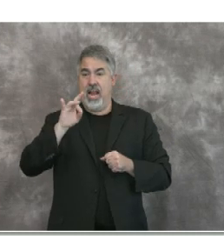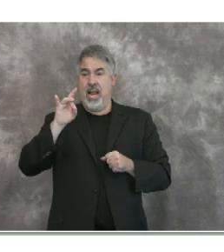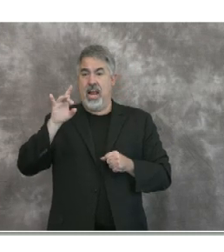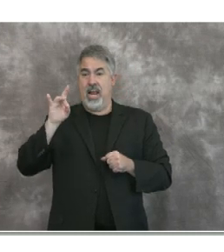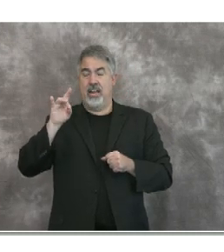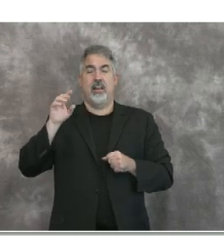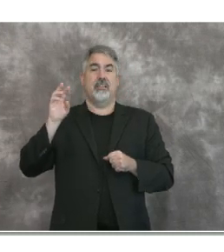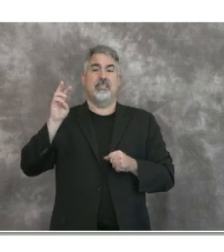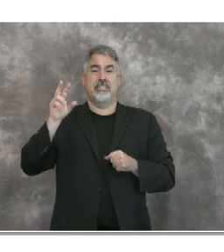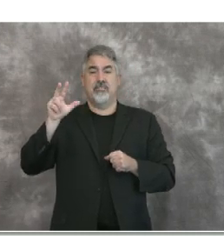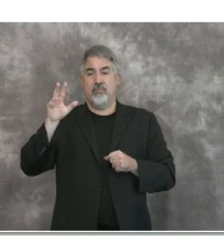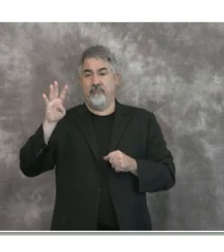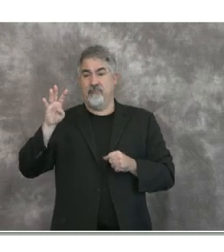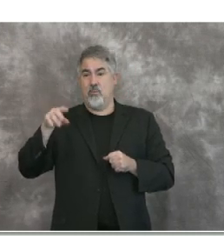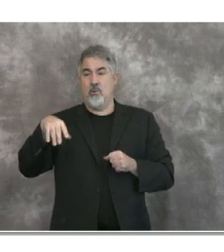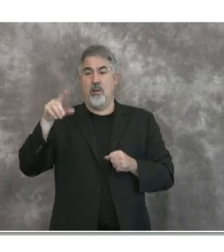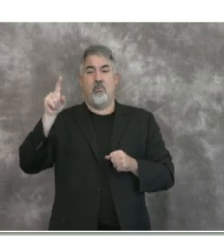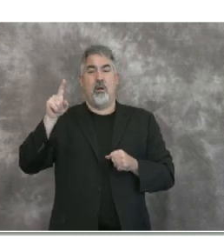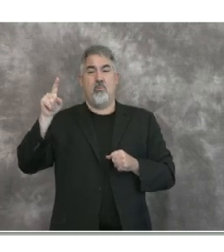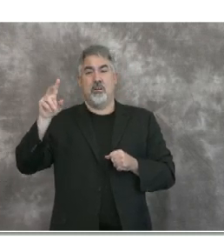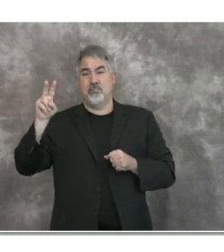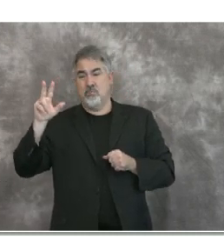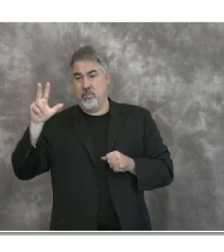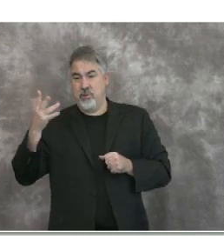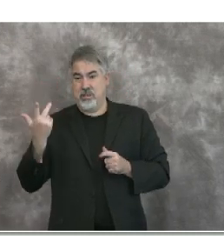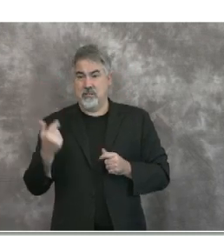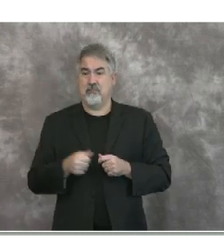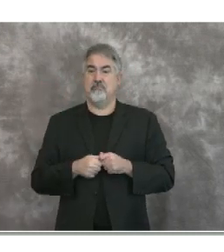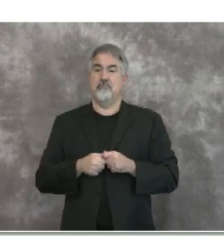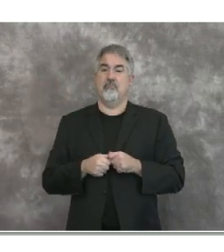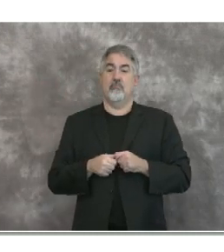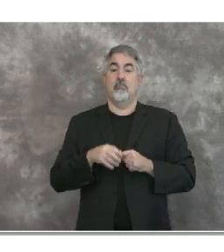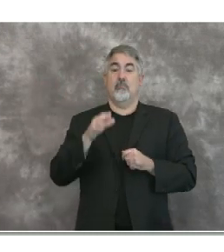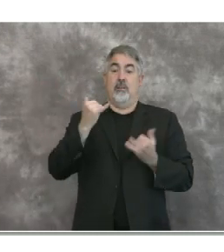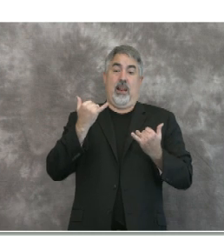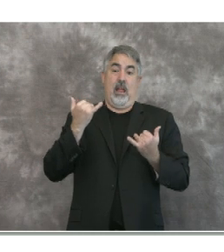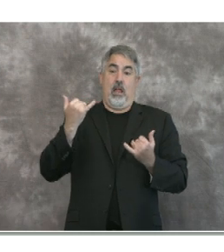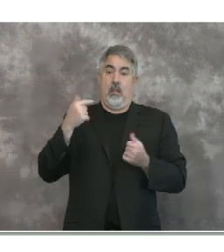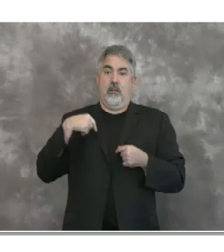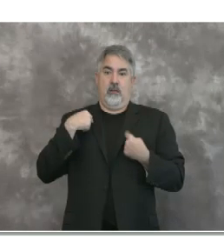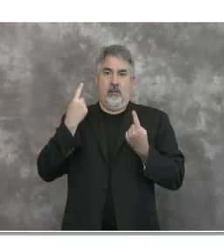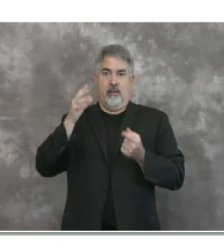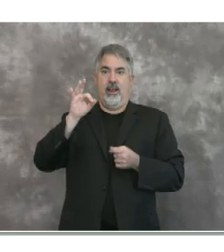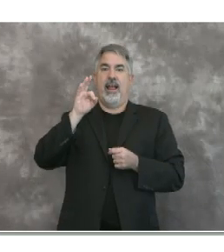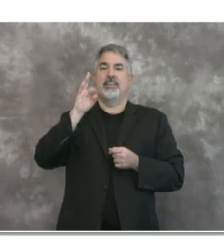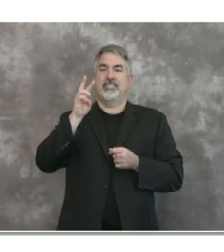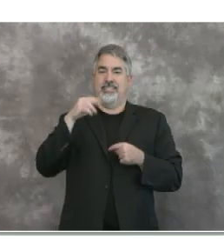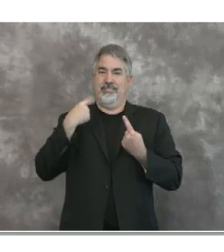888-634-1123, to schedule an appointment. Today we're reporting 96 new positive